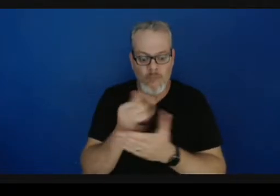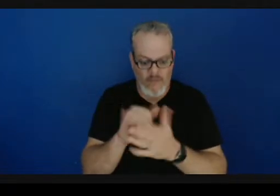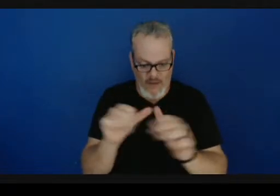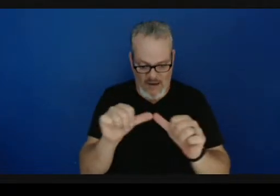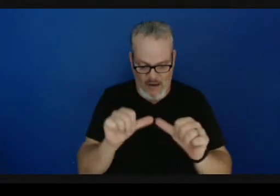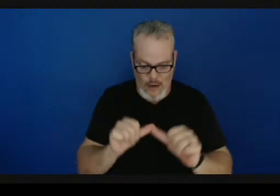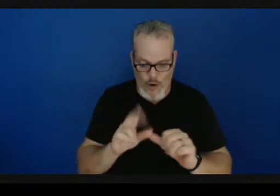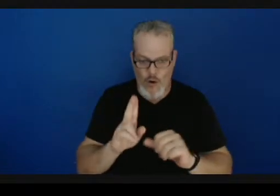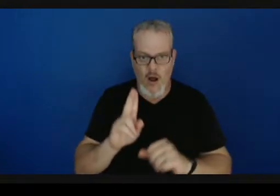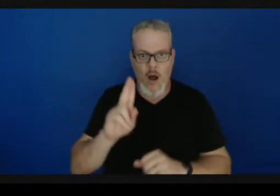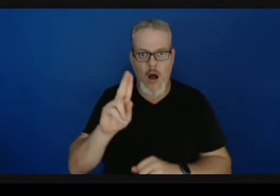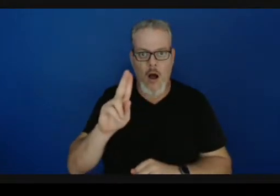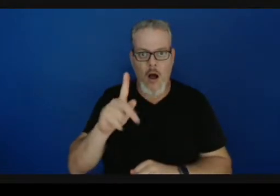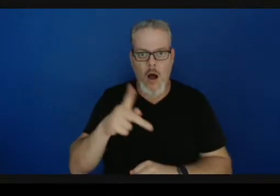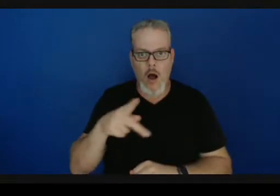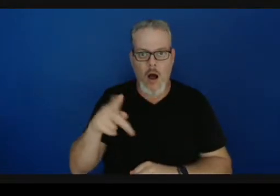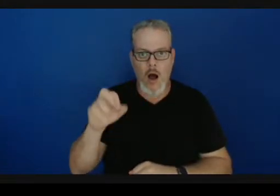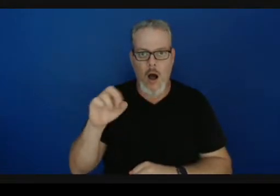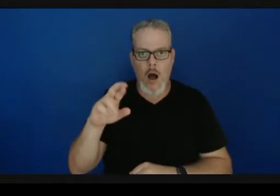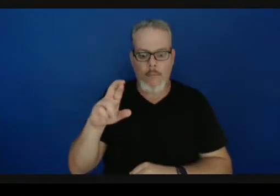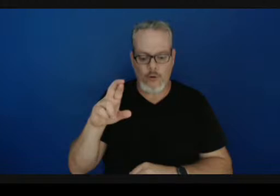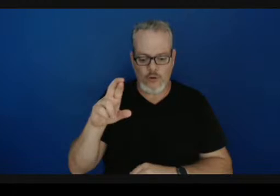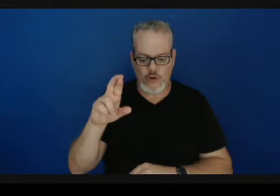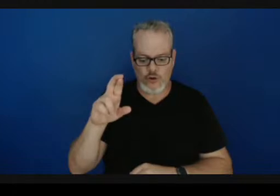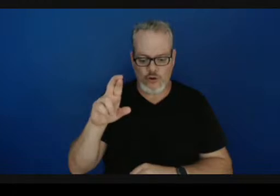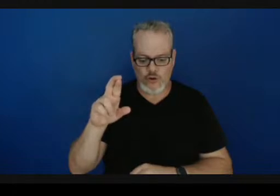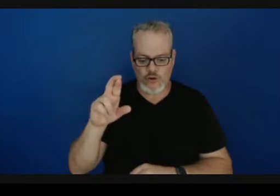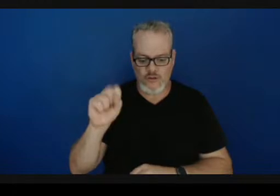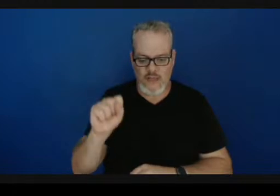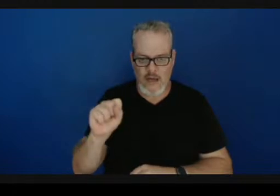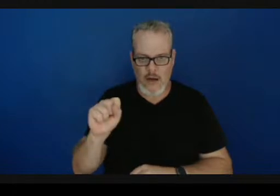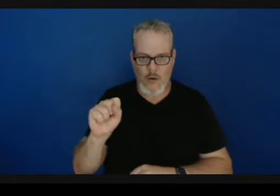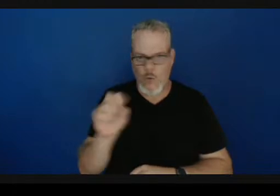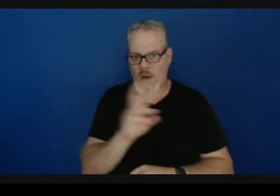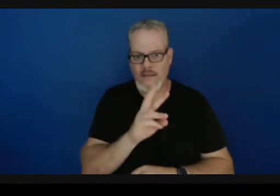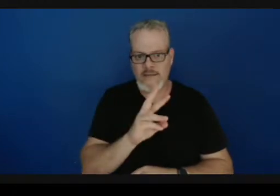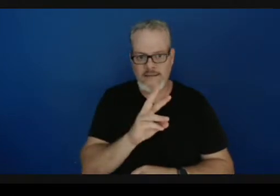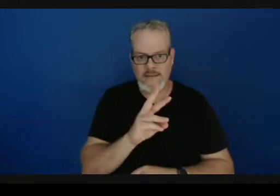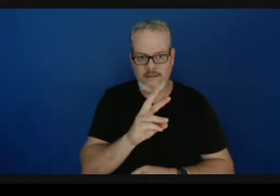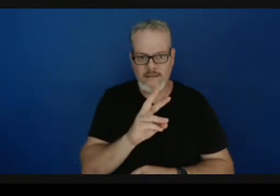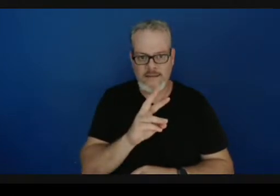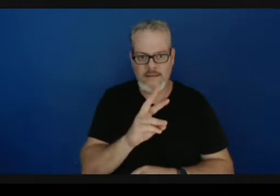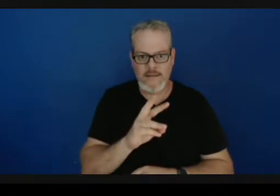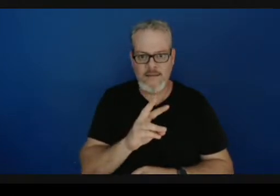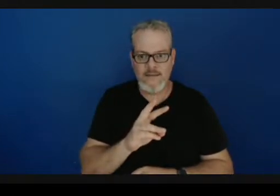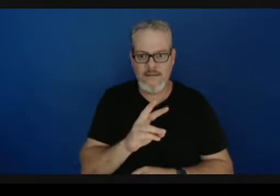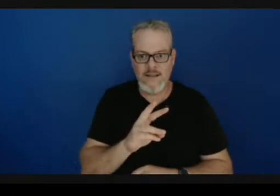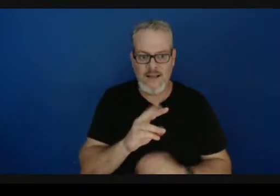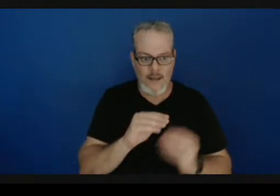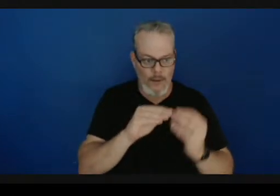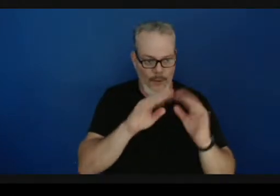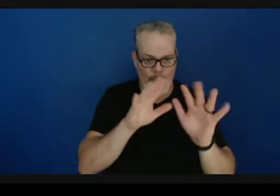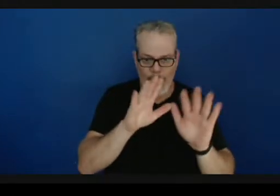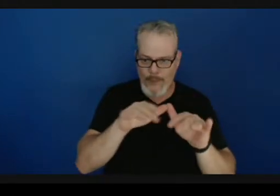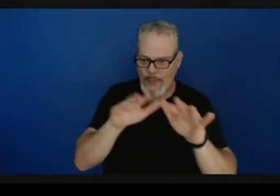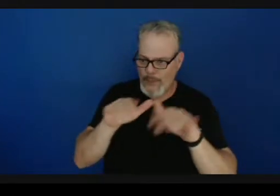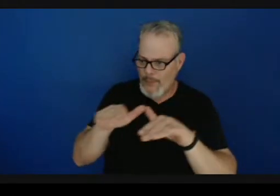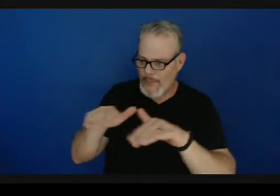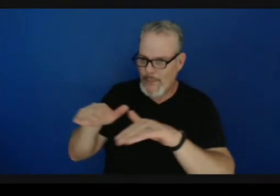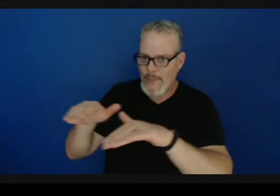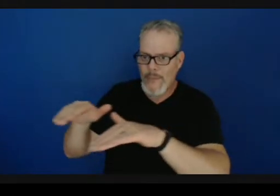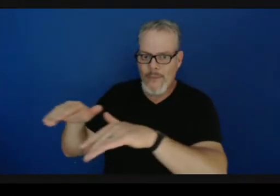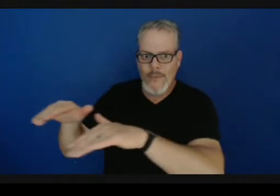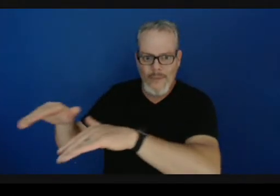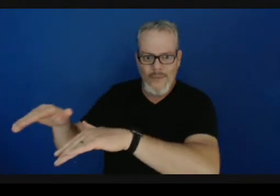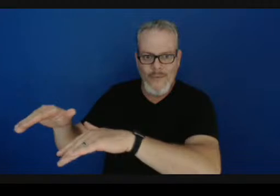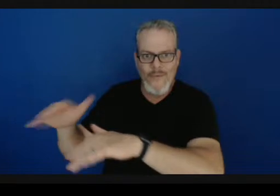caldera before doing any rift migration, and flows come from flows